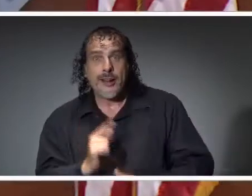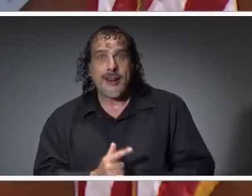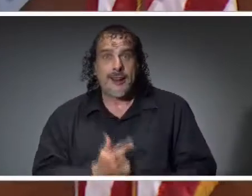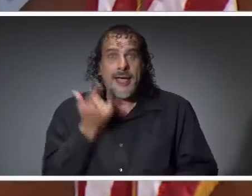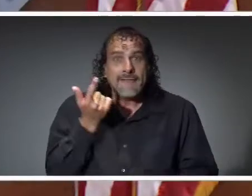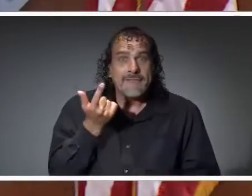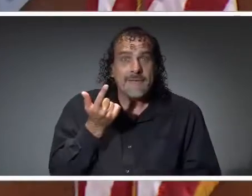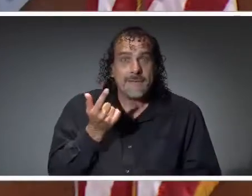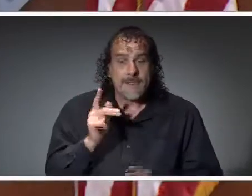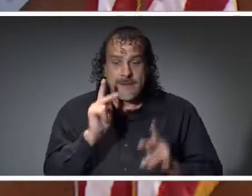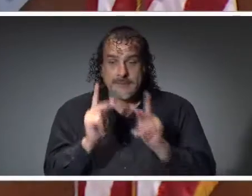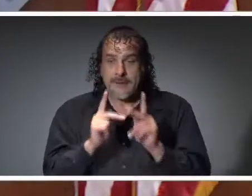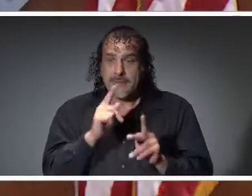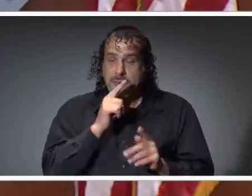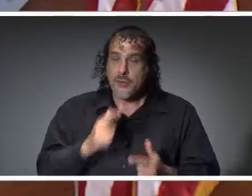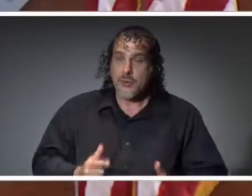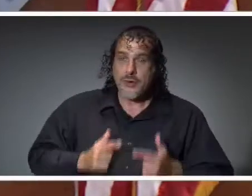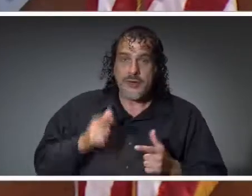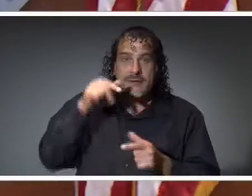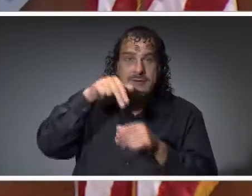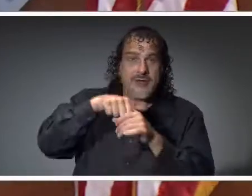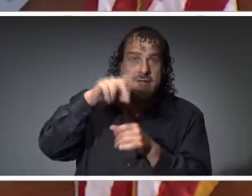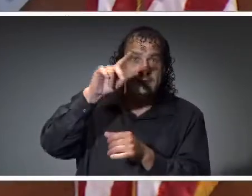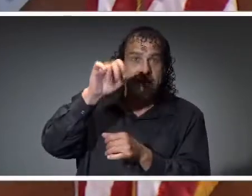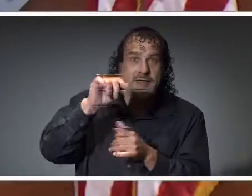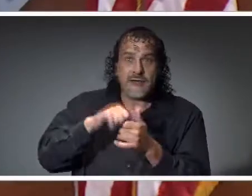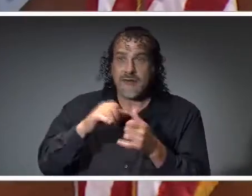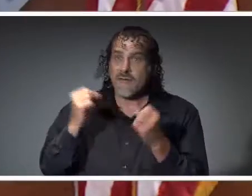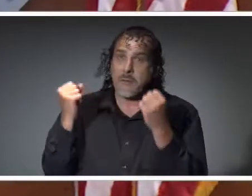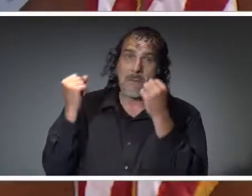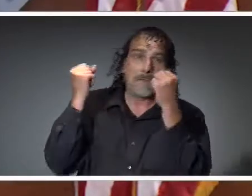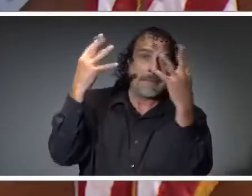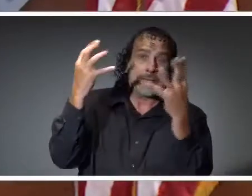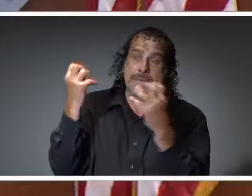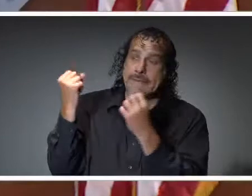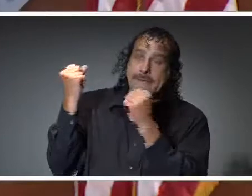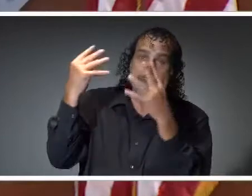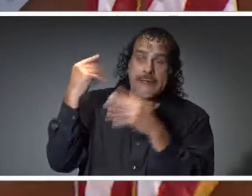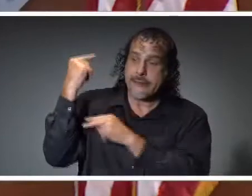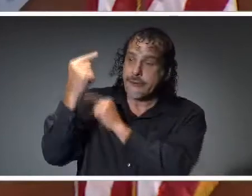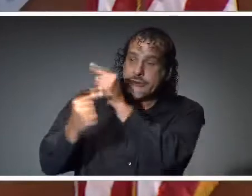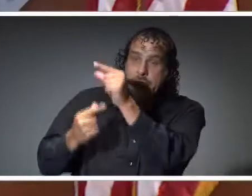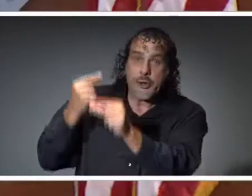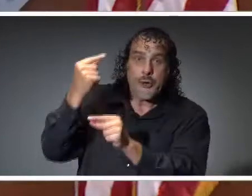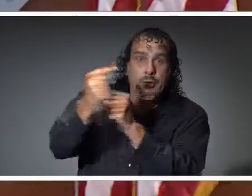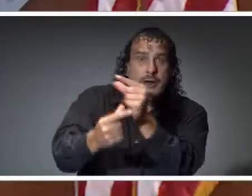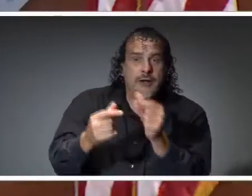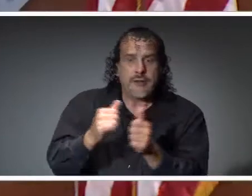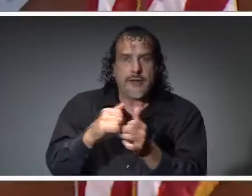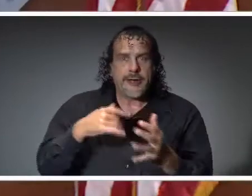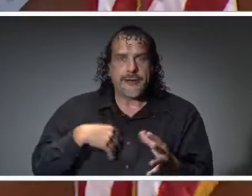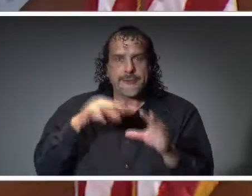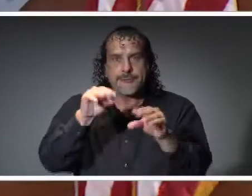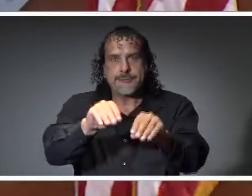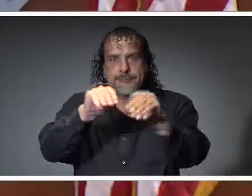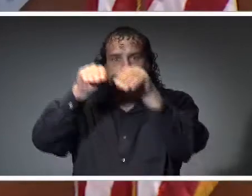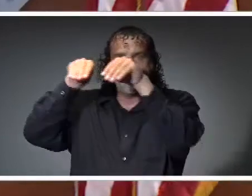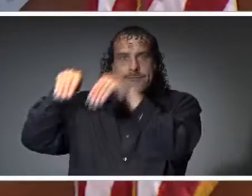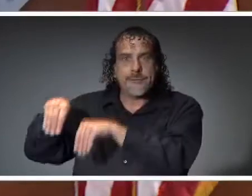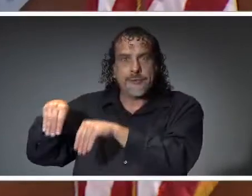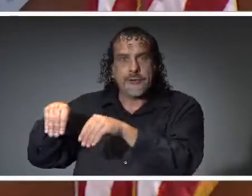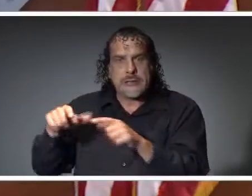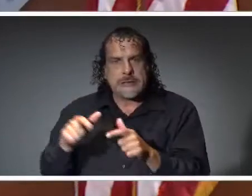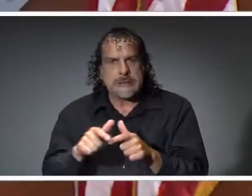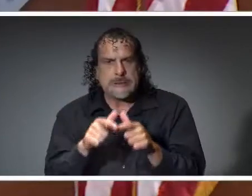Families who had lived in the Delta for generations, some were forced to pack up and move. Small businesses that had